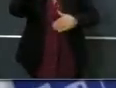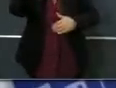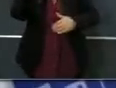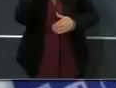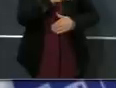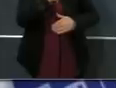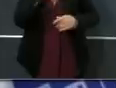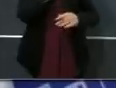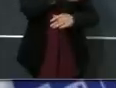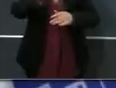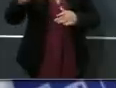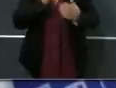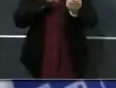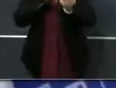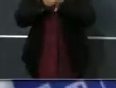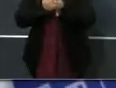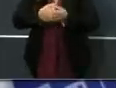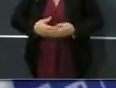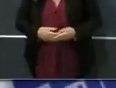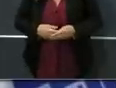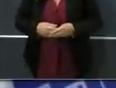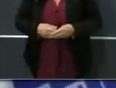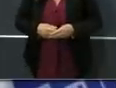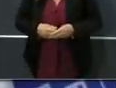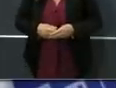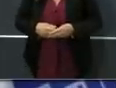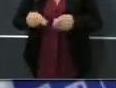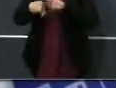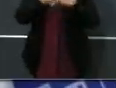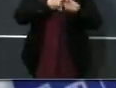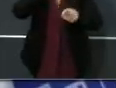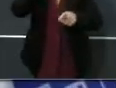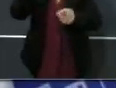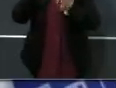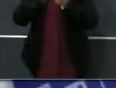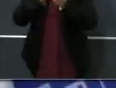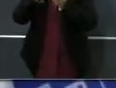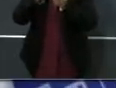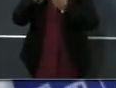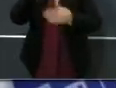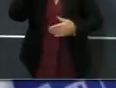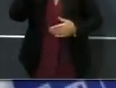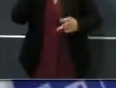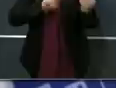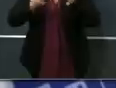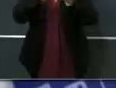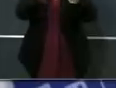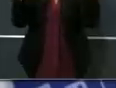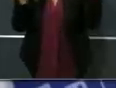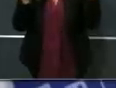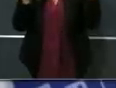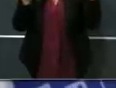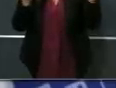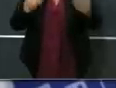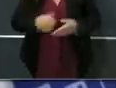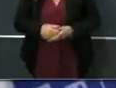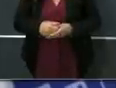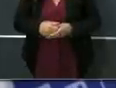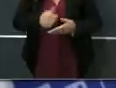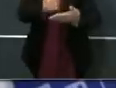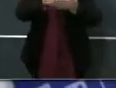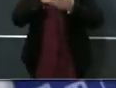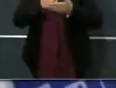support on this. And finally, I want to thank the 40 million Californians who are stepping up in tremendous ways to meet this